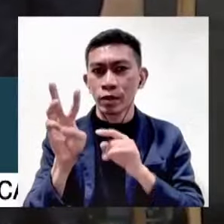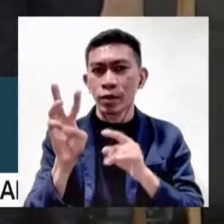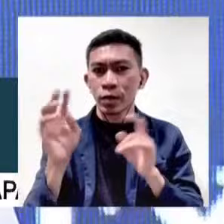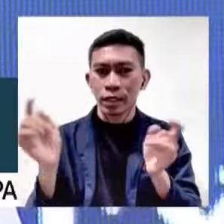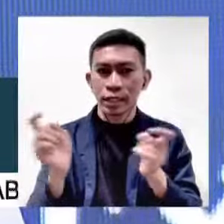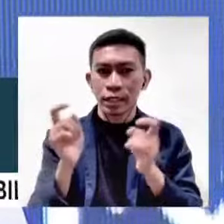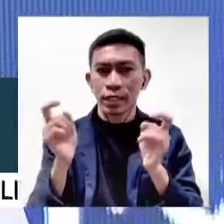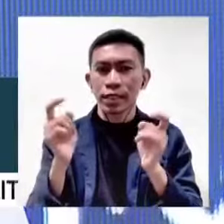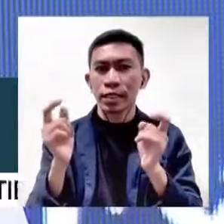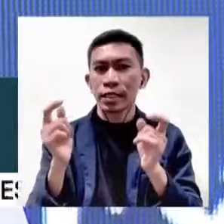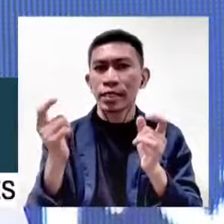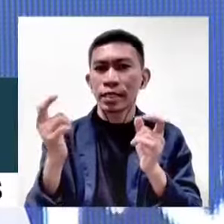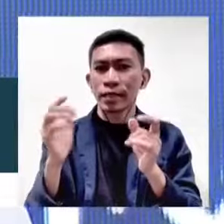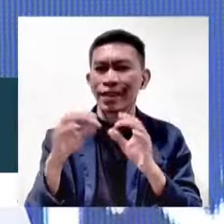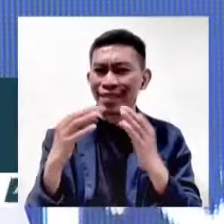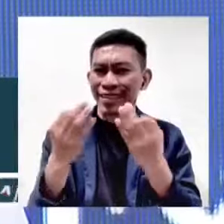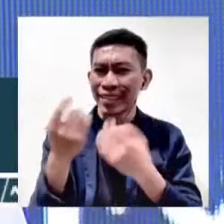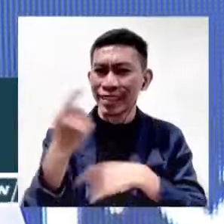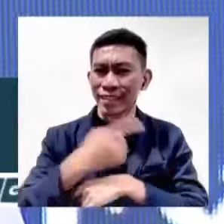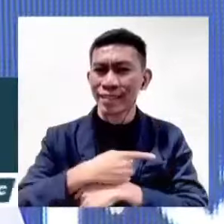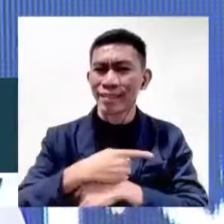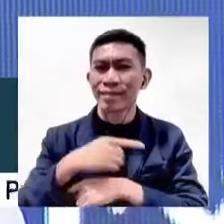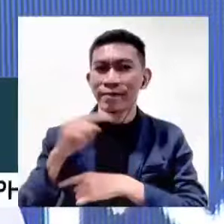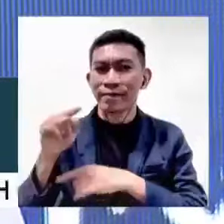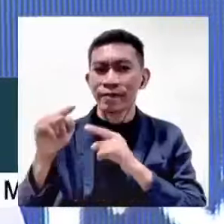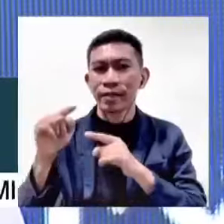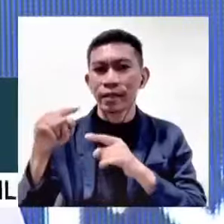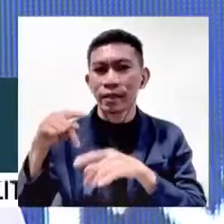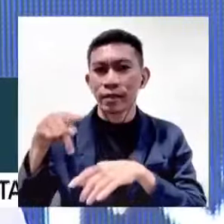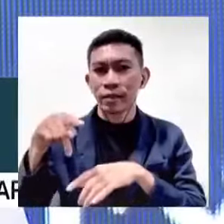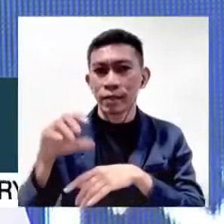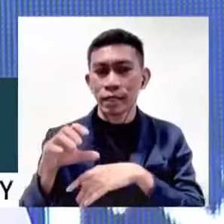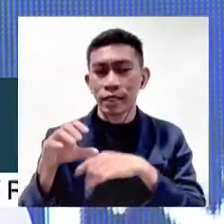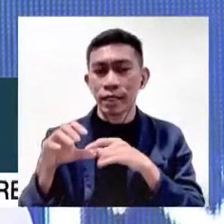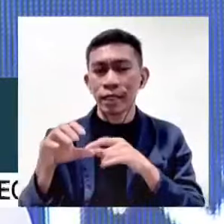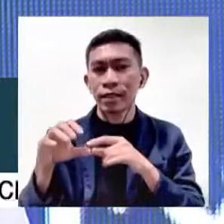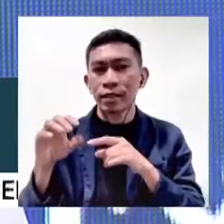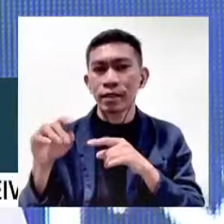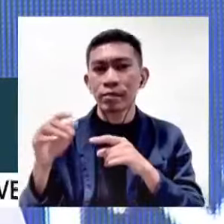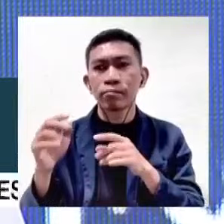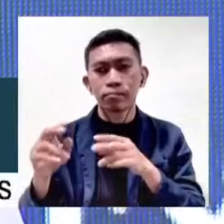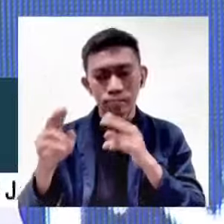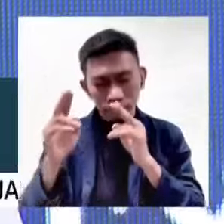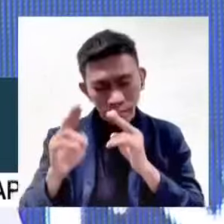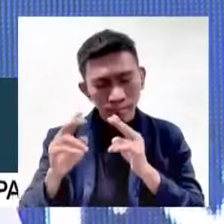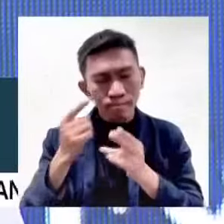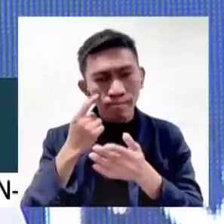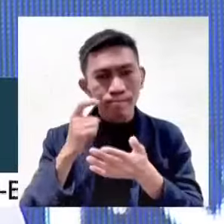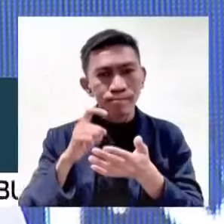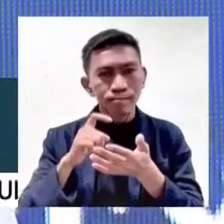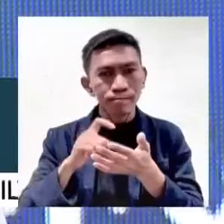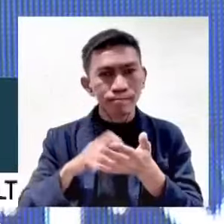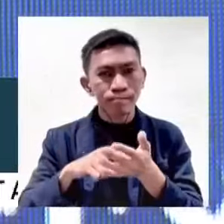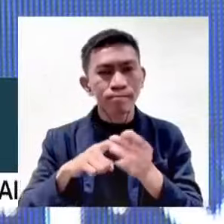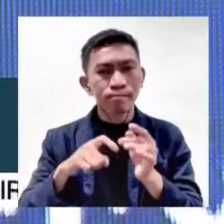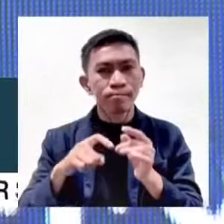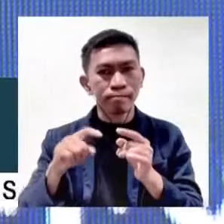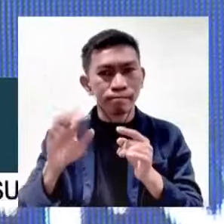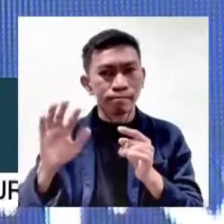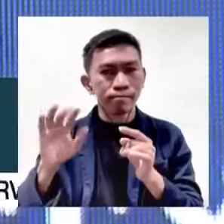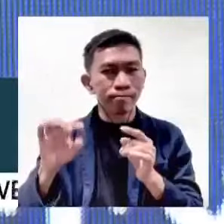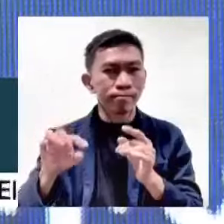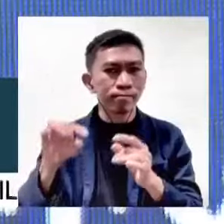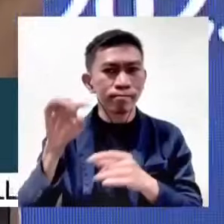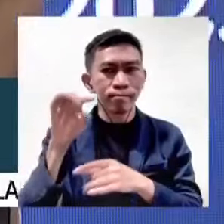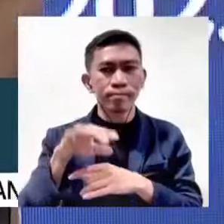Pasay City, which the OWA says is a day dedicated to honoring and recognizing the invaluable contributions of the